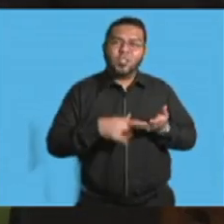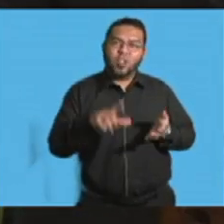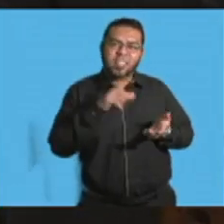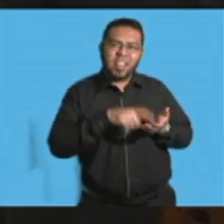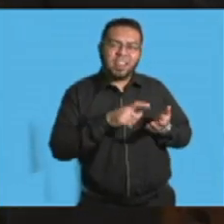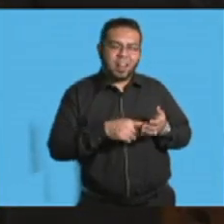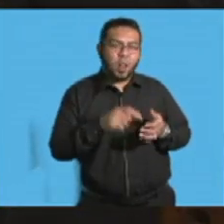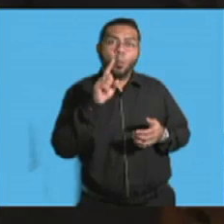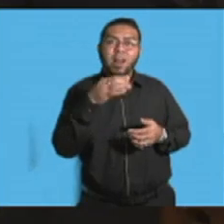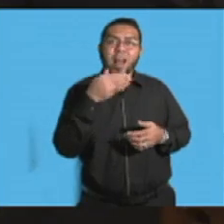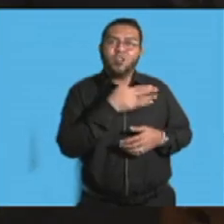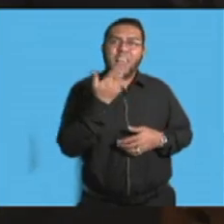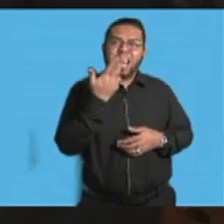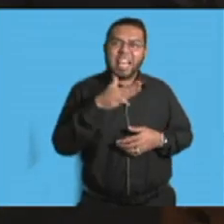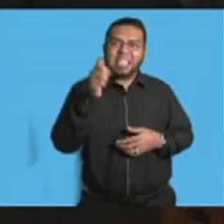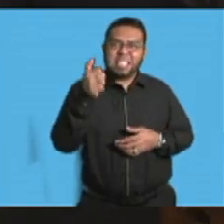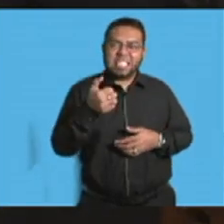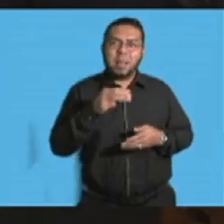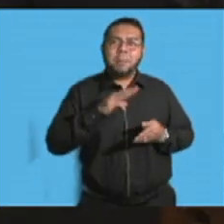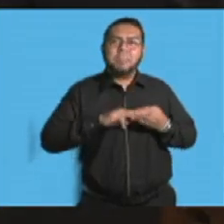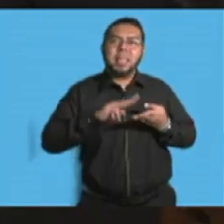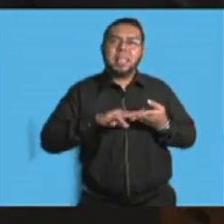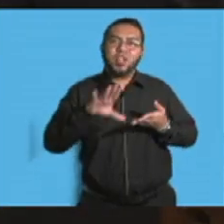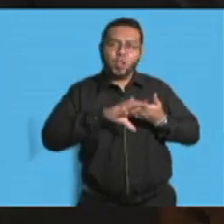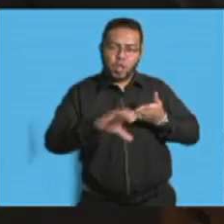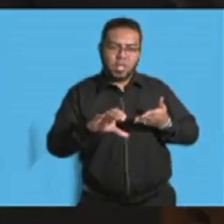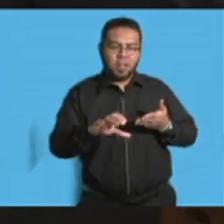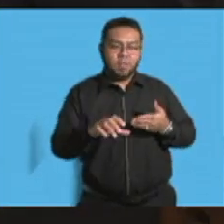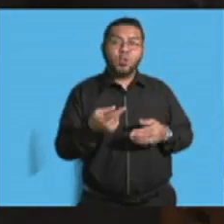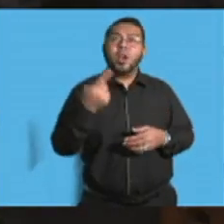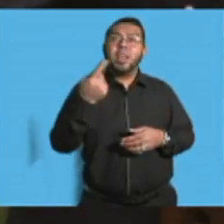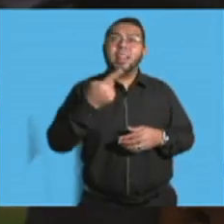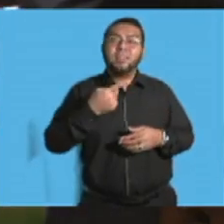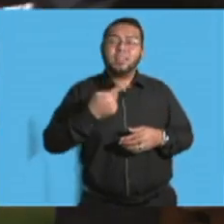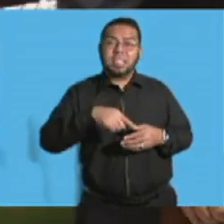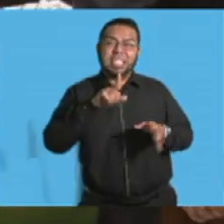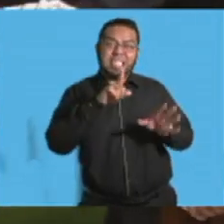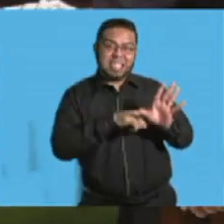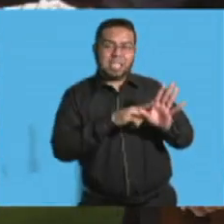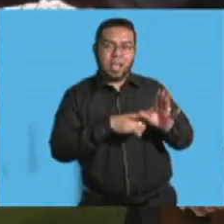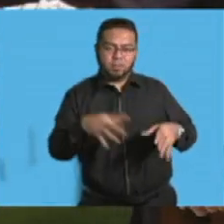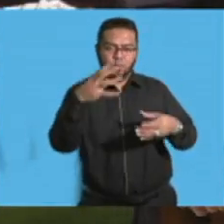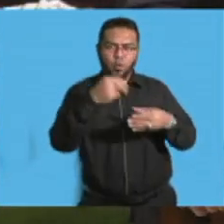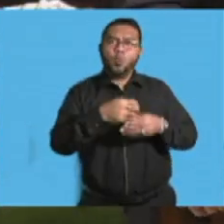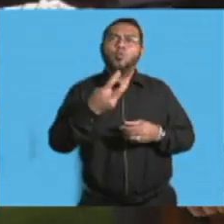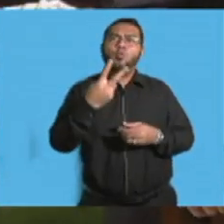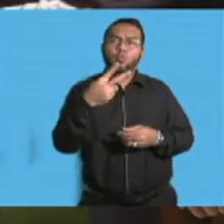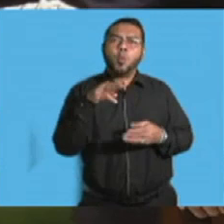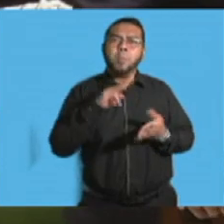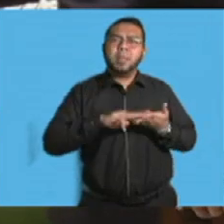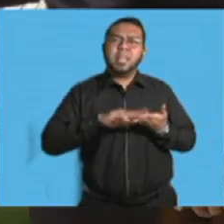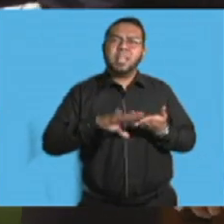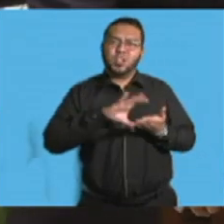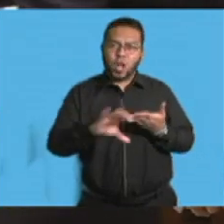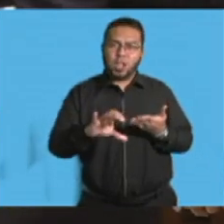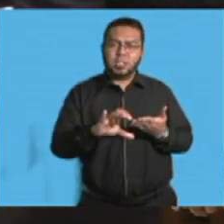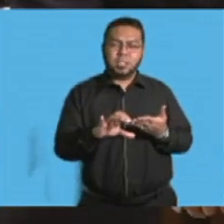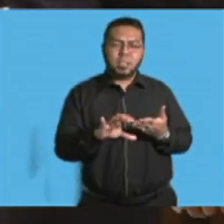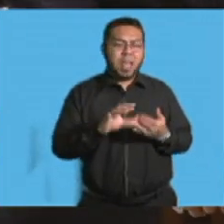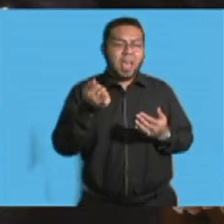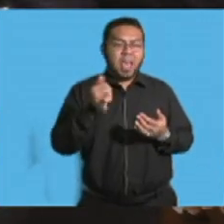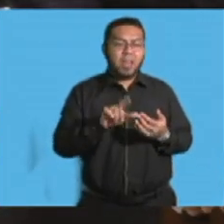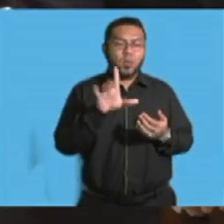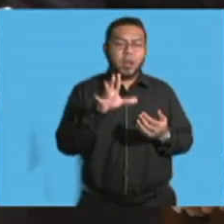to $196 million. And thus, over 11 years, this accumulates to over $2 billion. Madam Speaker, anyone